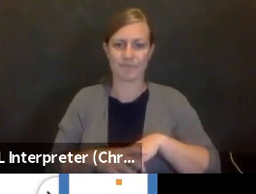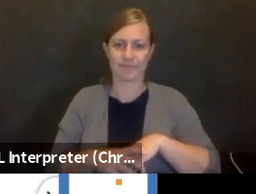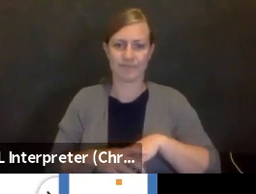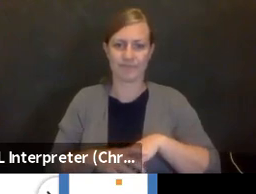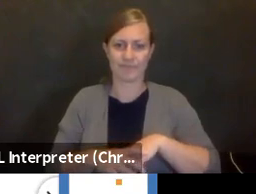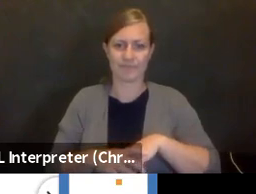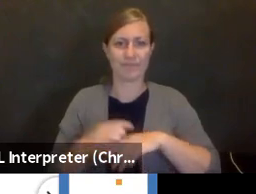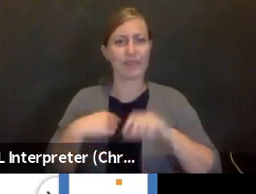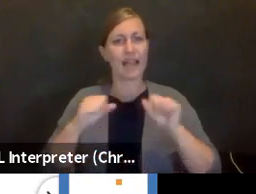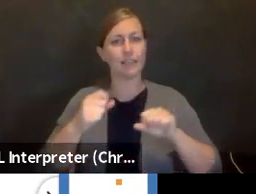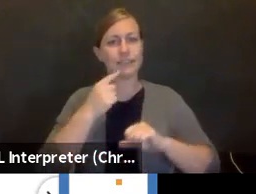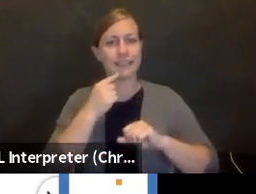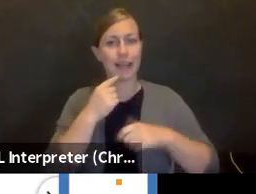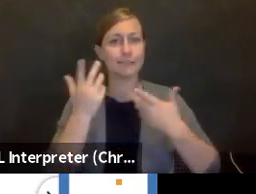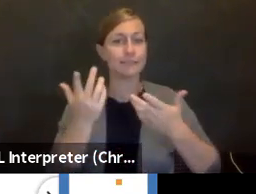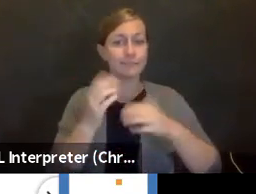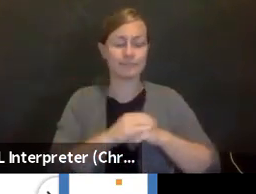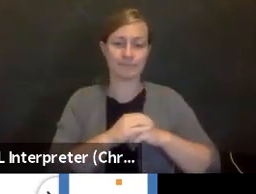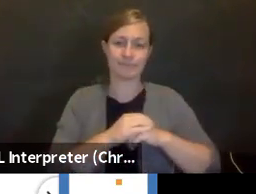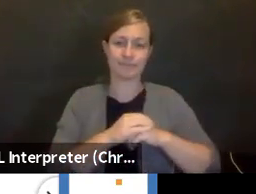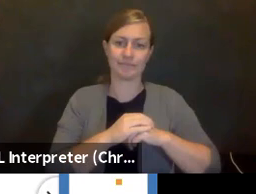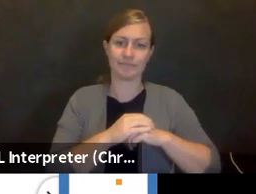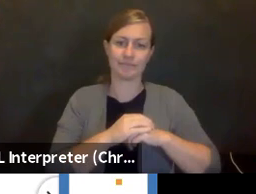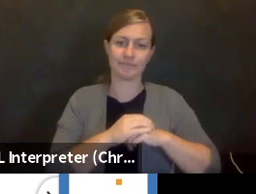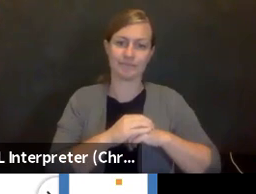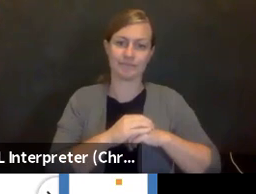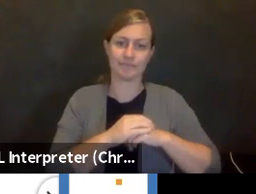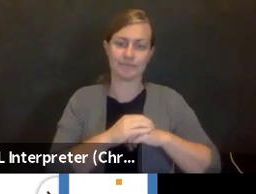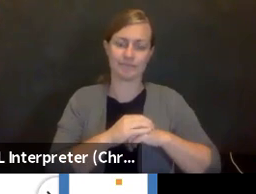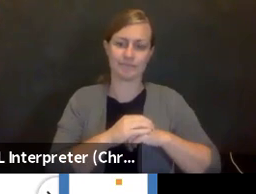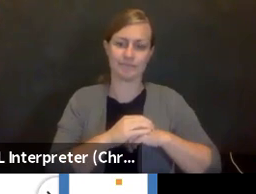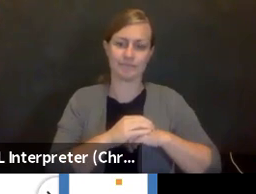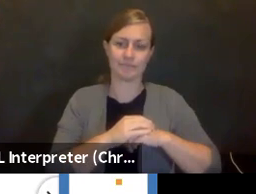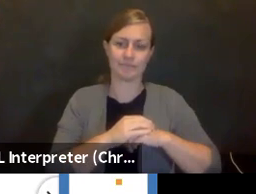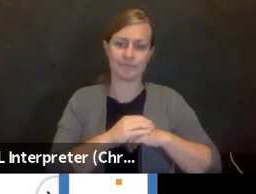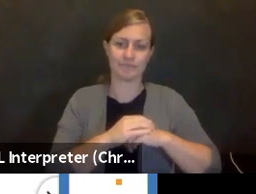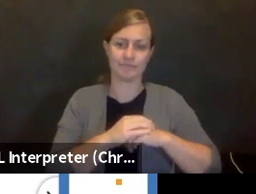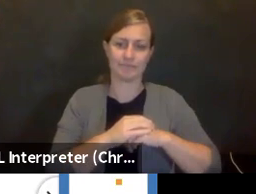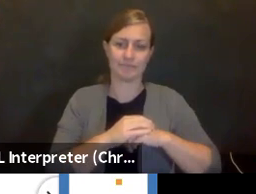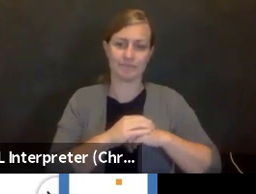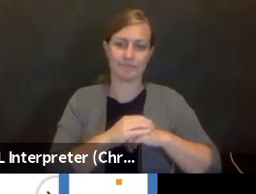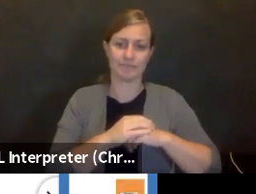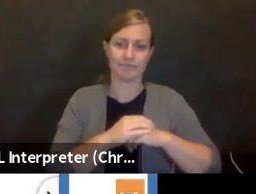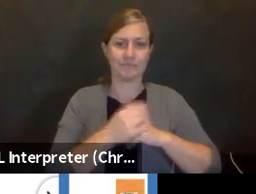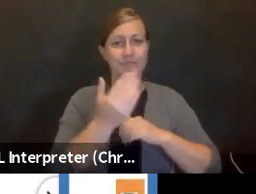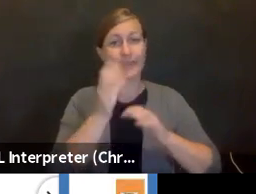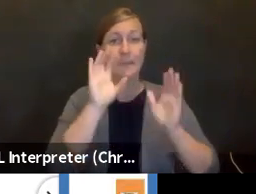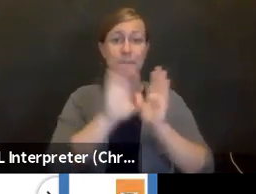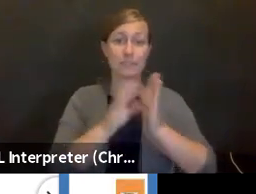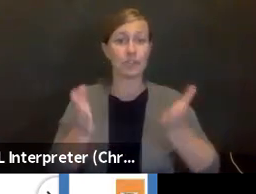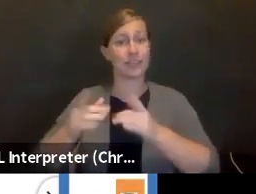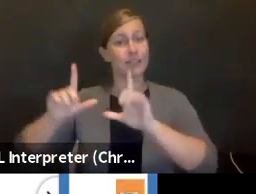And I could say, paste a picture here. There we go.